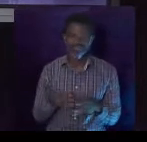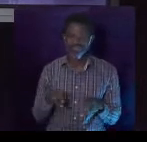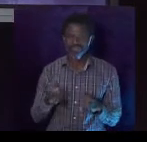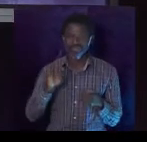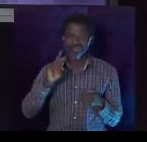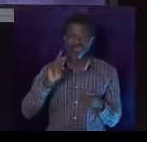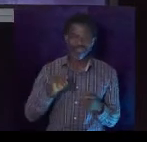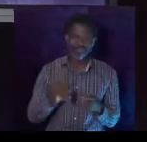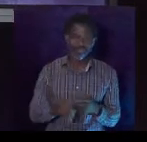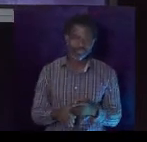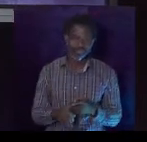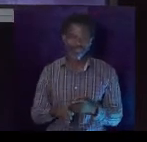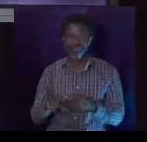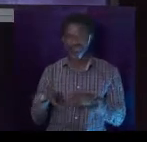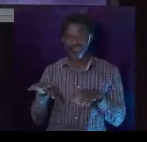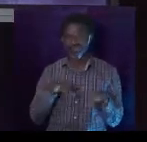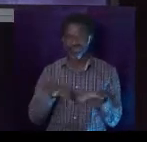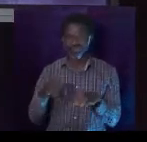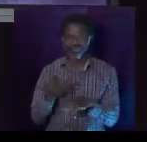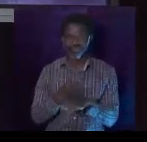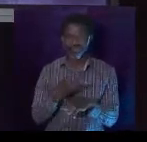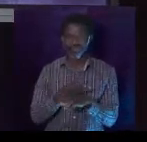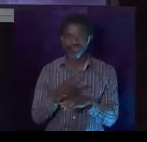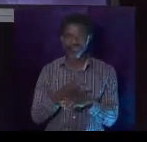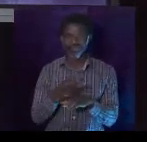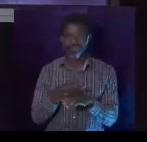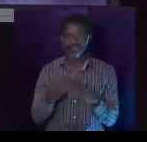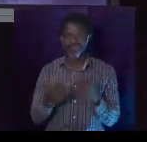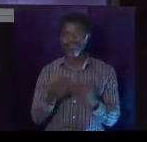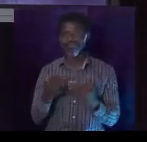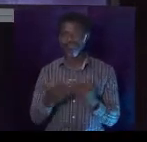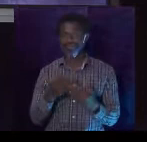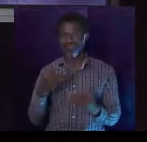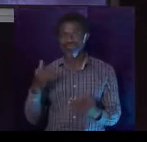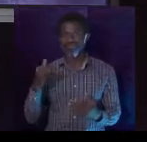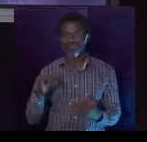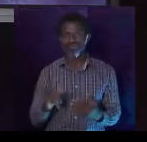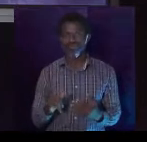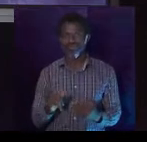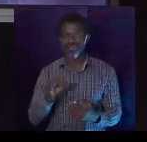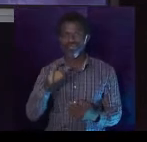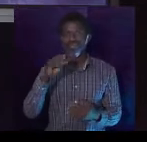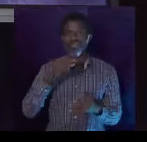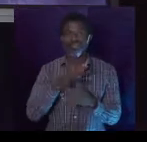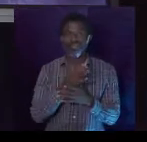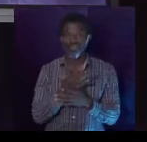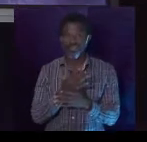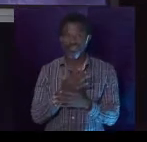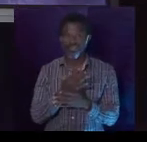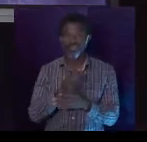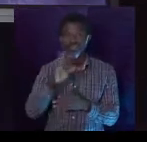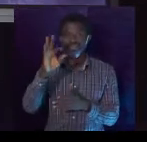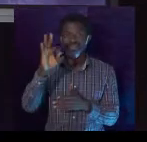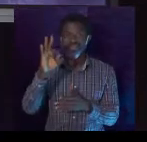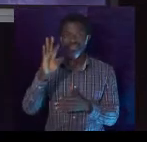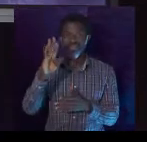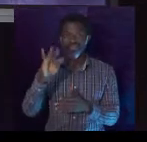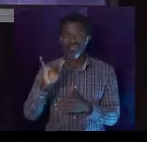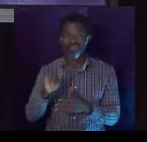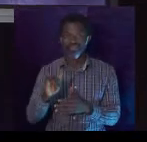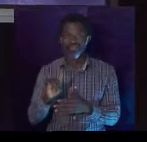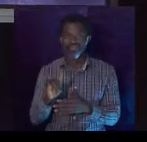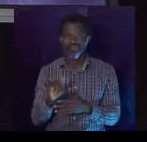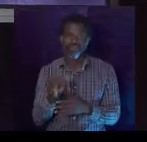navigate mathematics very, very easily. Last week we talked about how to multiply 9 by single